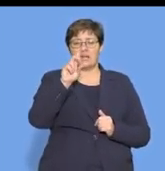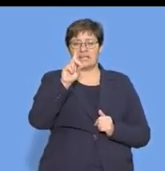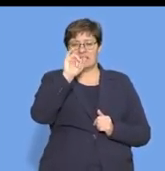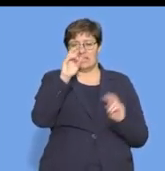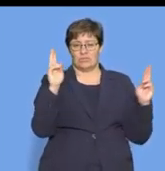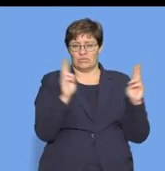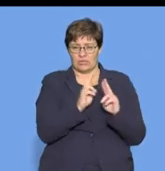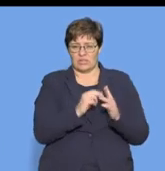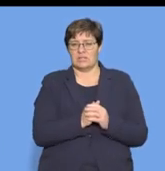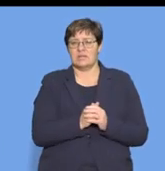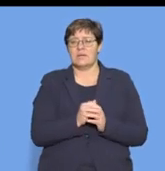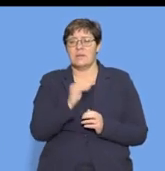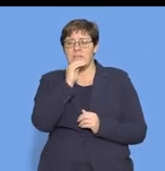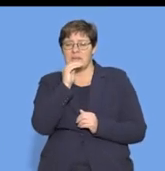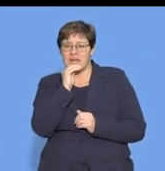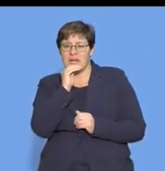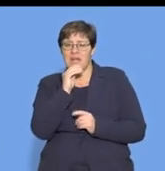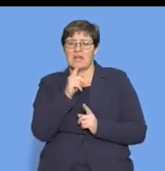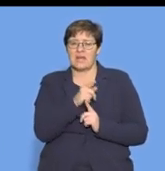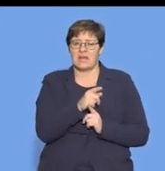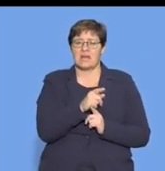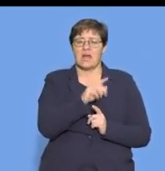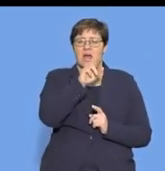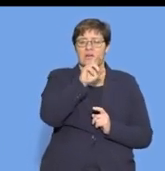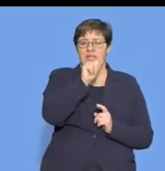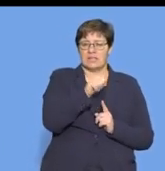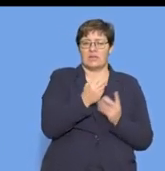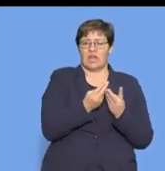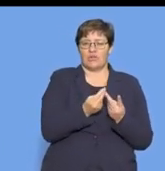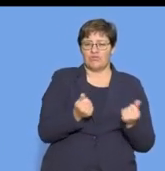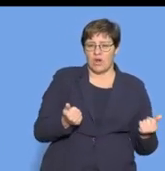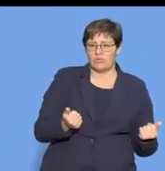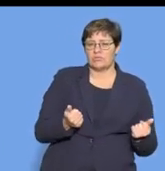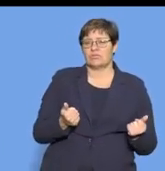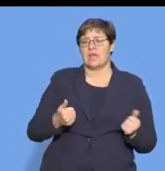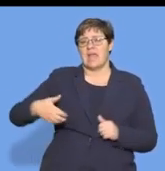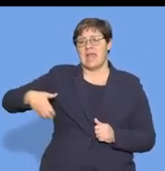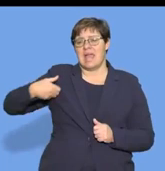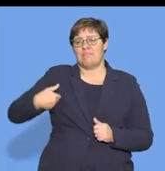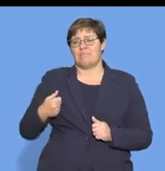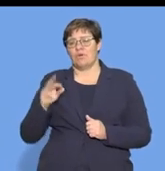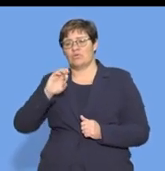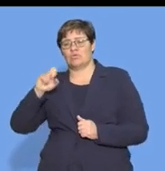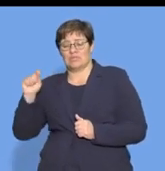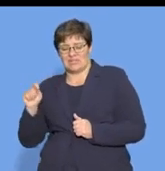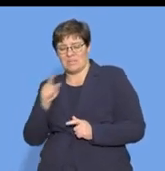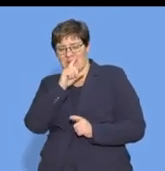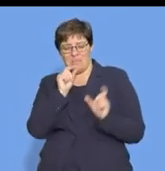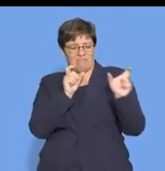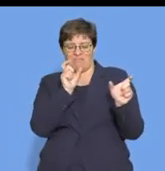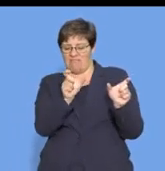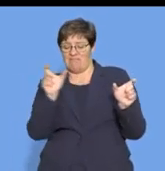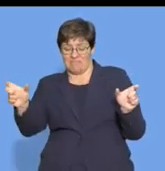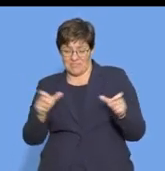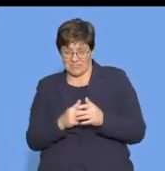and Pithecus means ape, and Remed means roots. So that's where we got his name from. And they were discovered